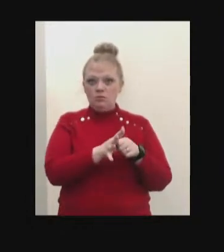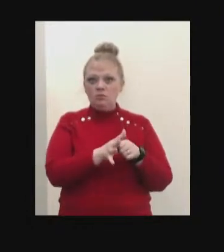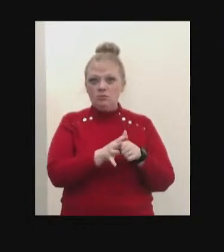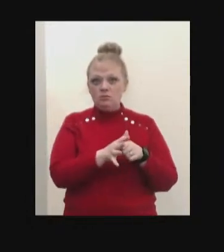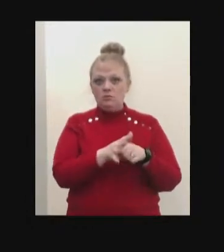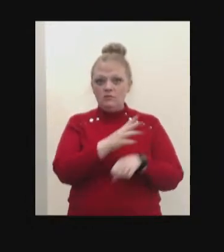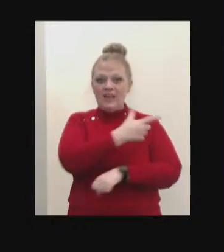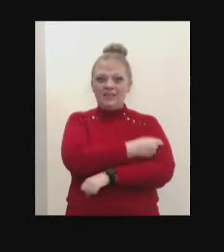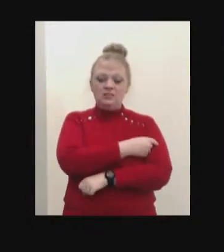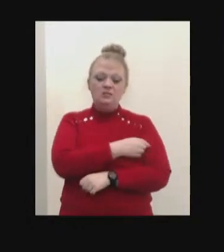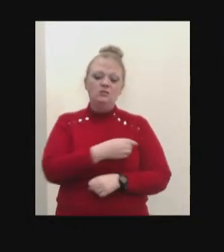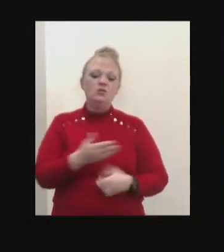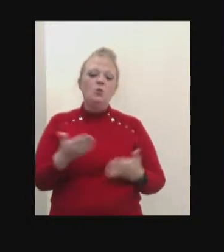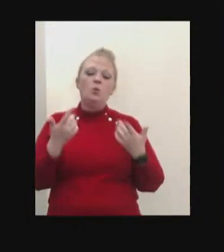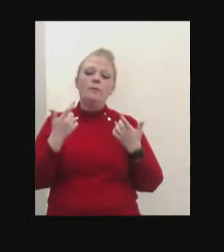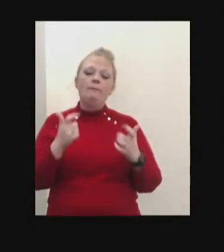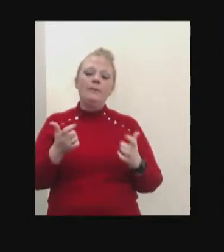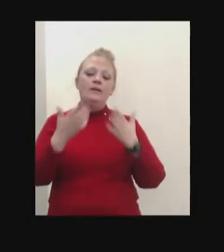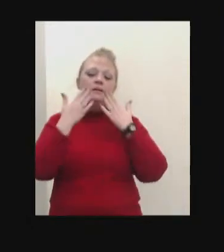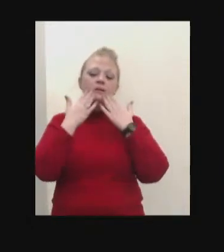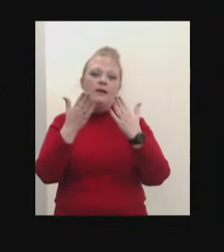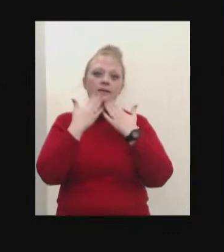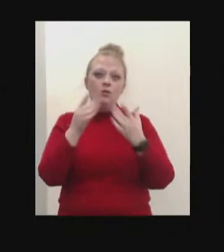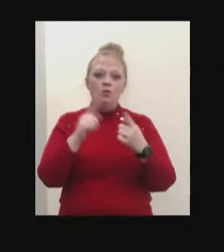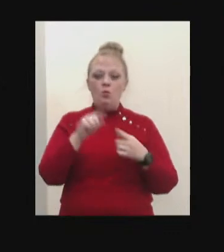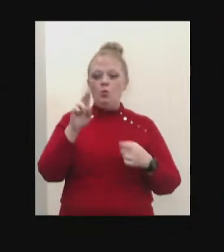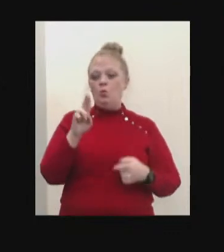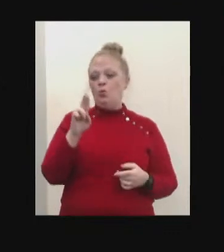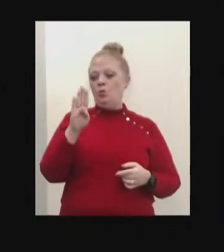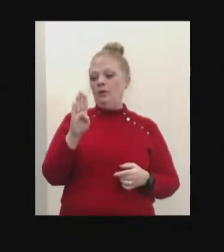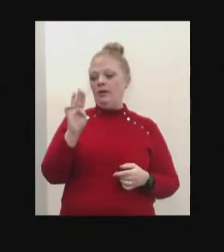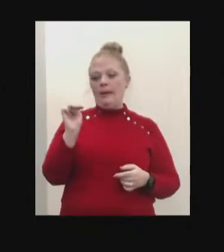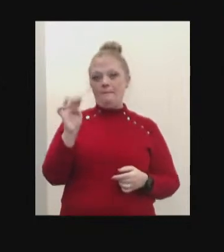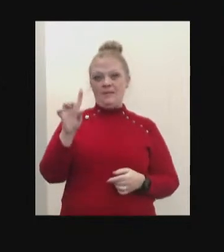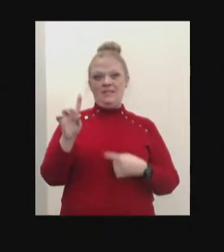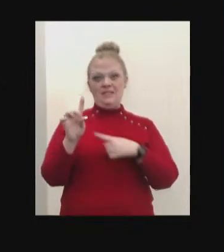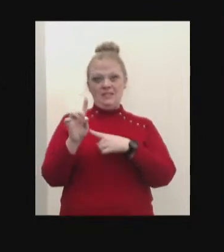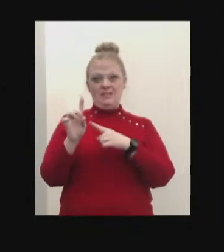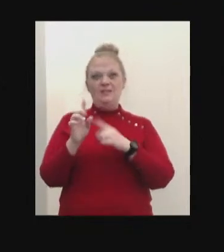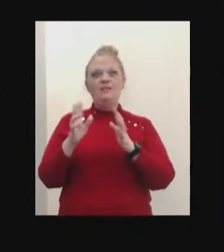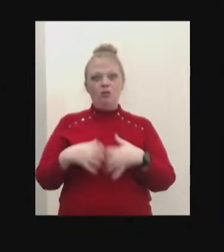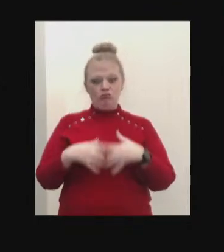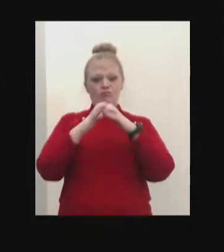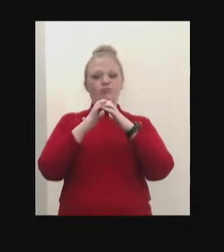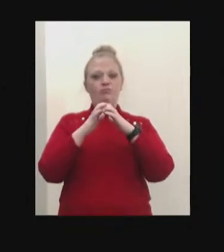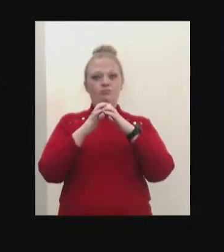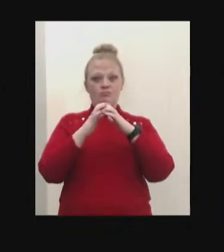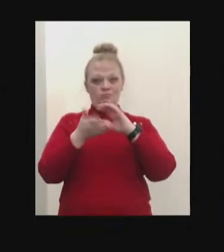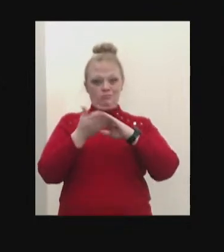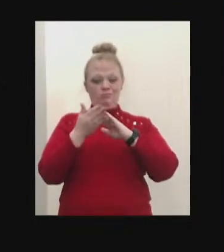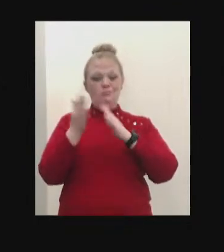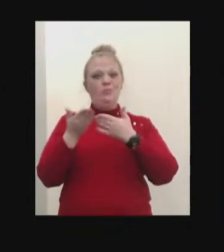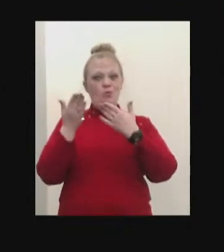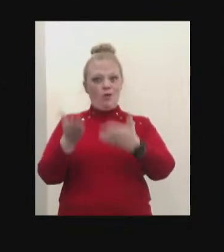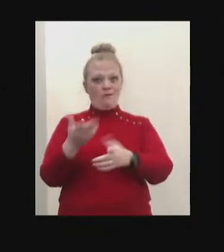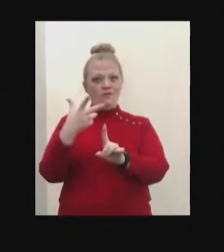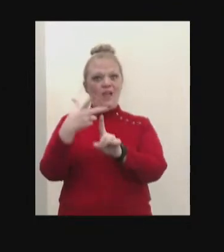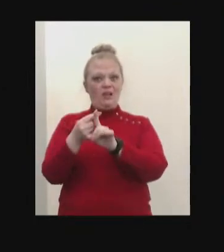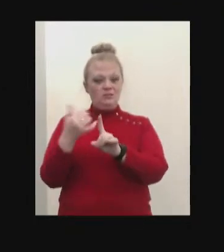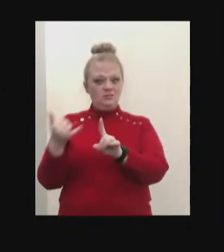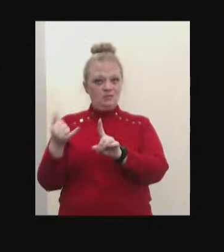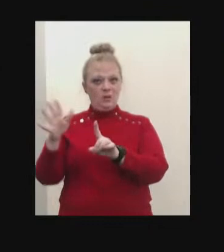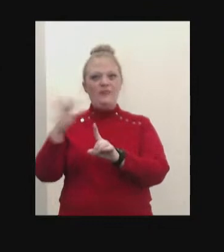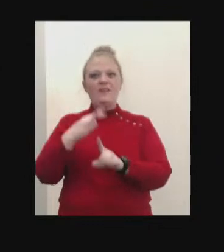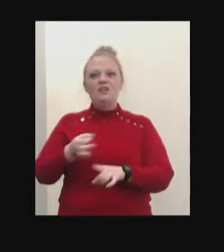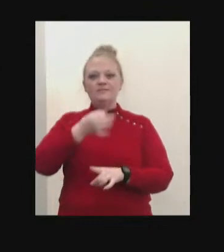a big thank you to UBMD. They're getting up and running to offering COVID-19 vaccines at their specialty